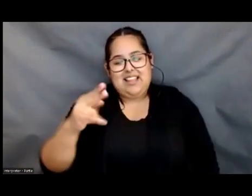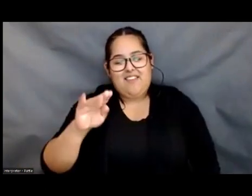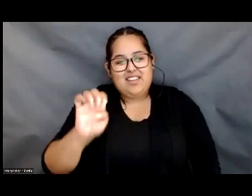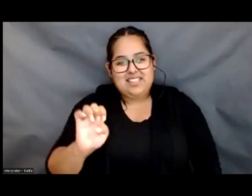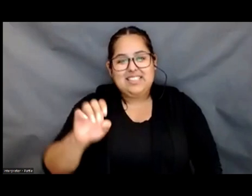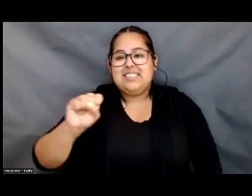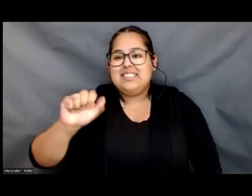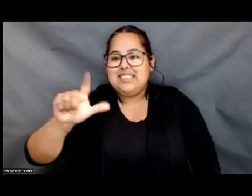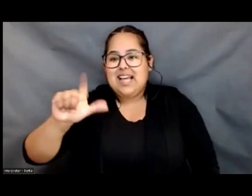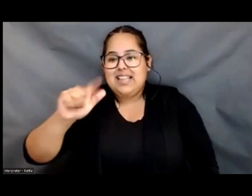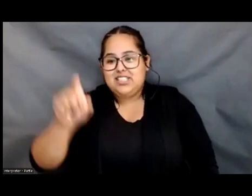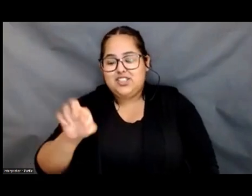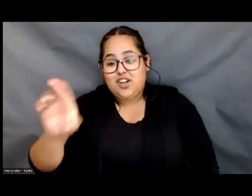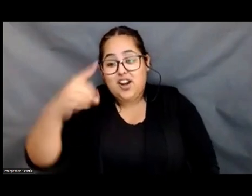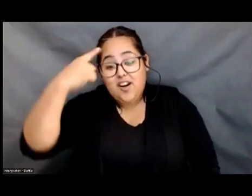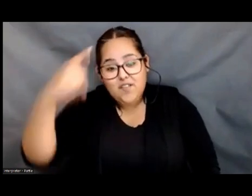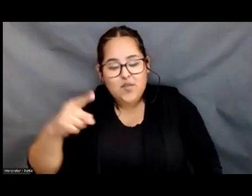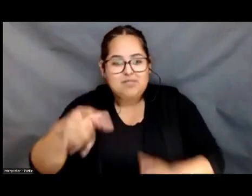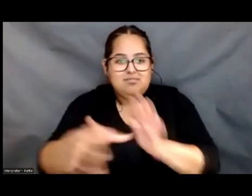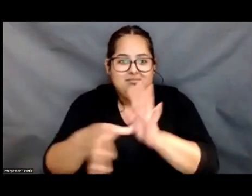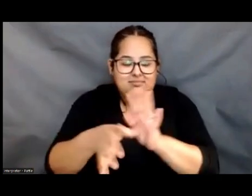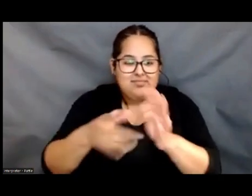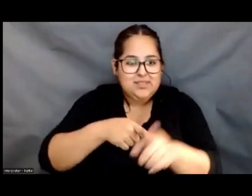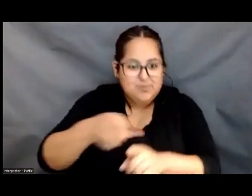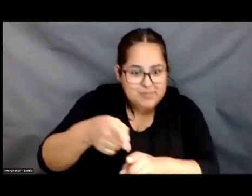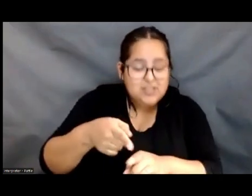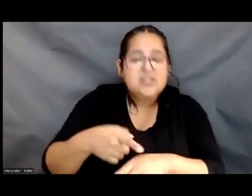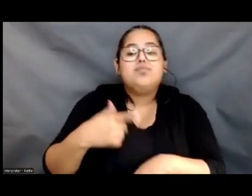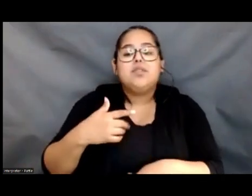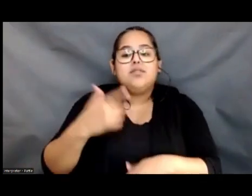specialist for the DSPS TTC program.